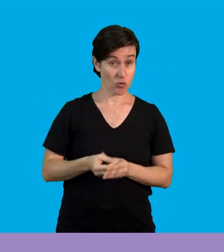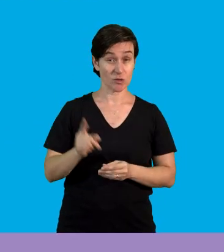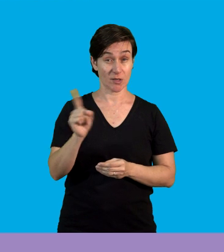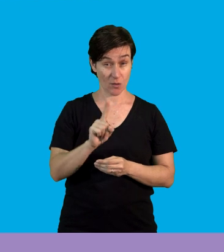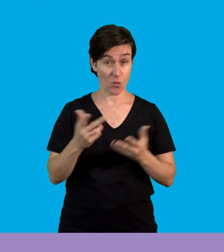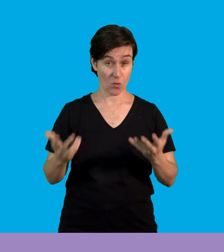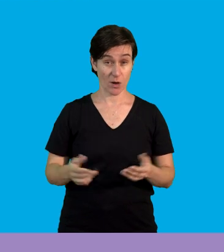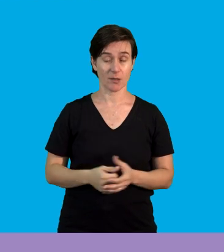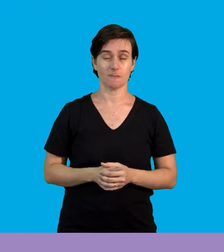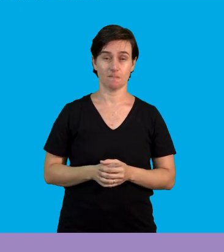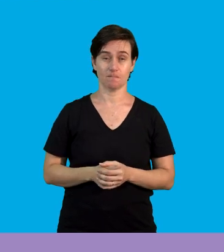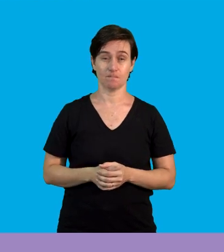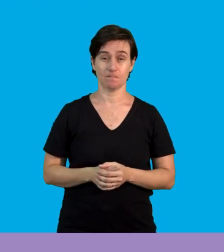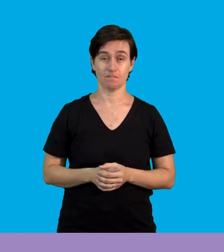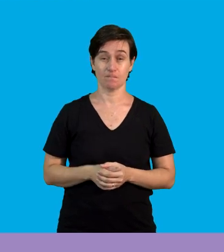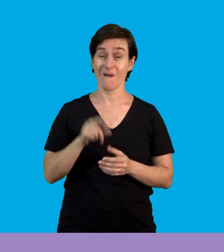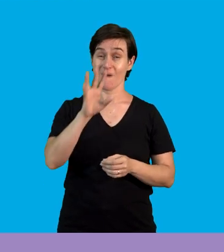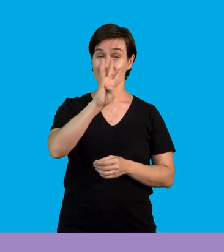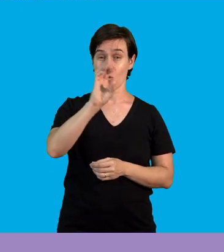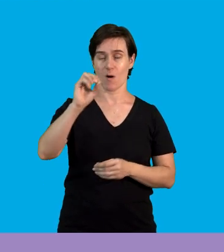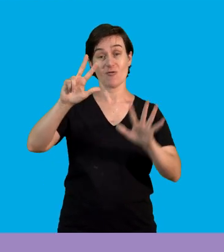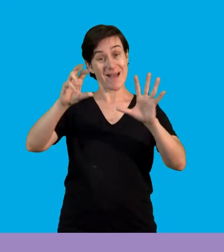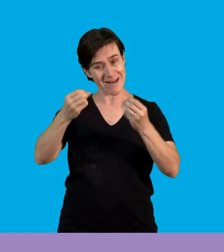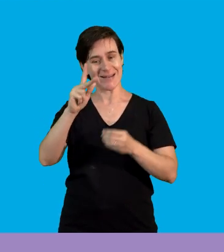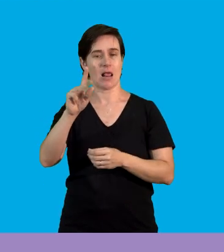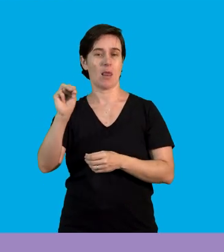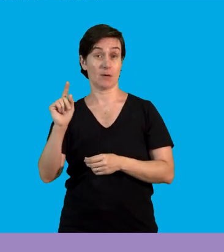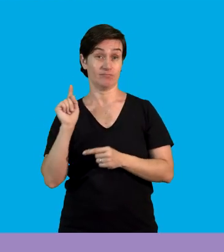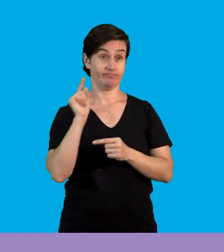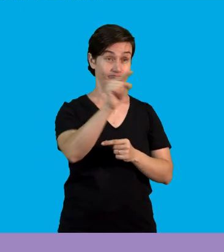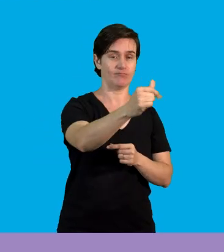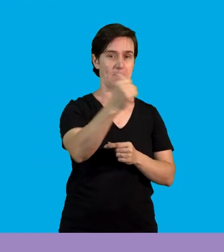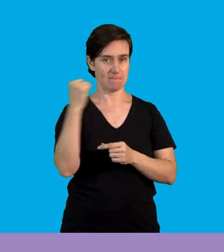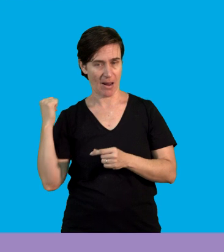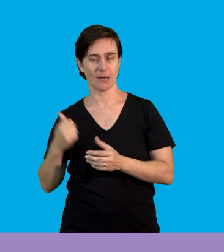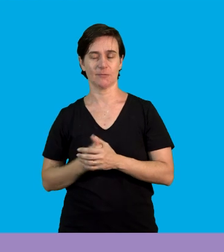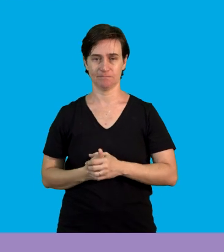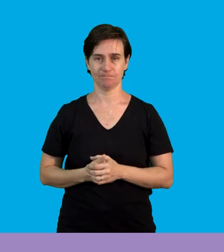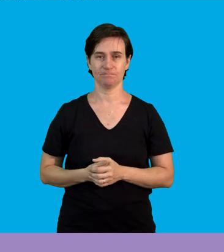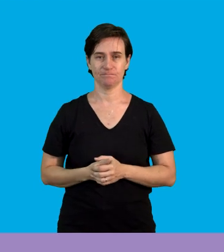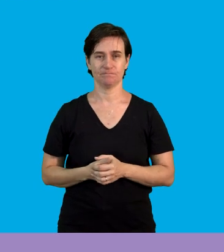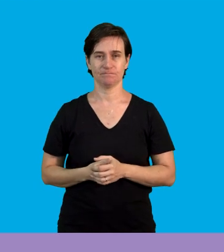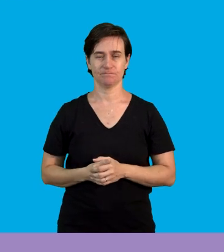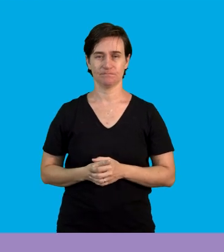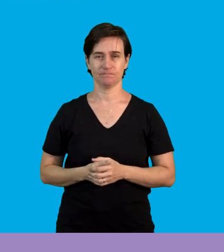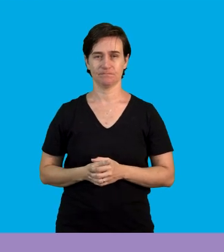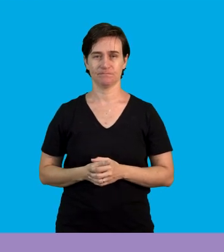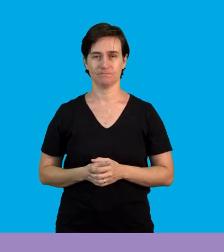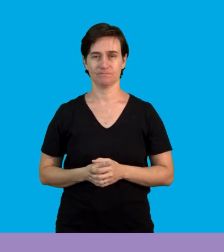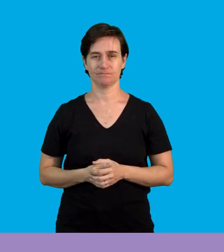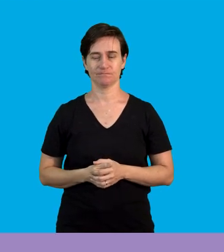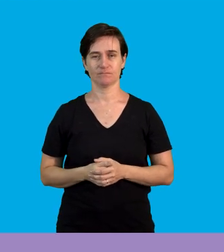trip. We don't have to double it. Secondly, the kilometers that were used were 480. So